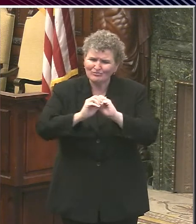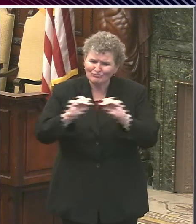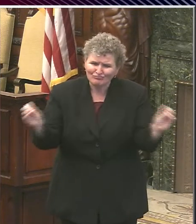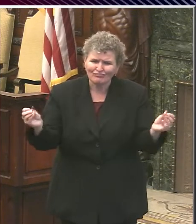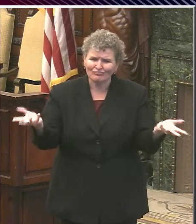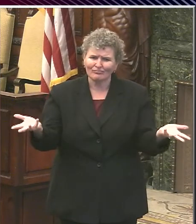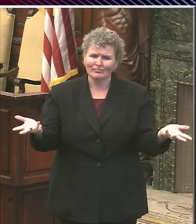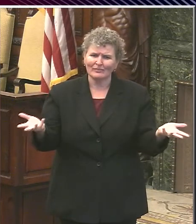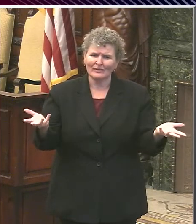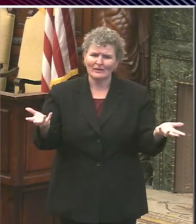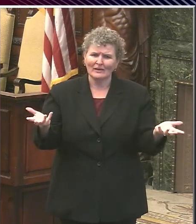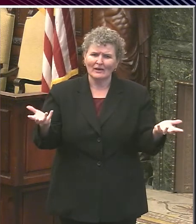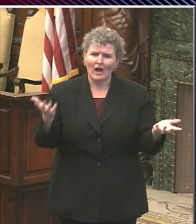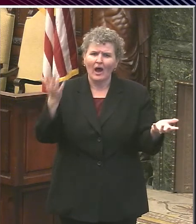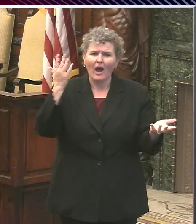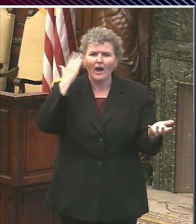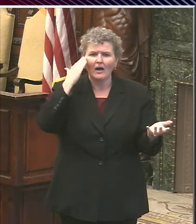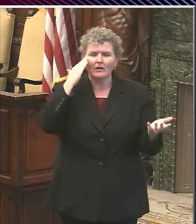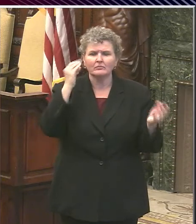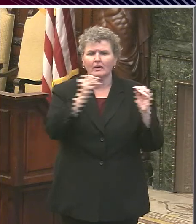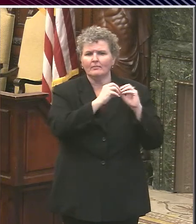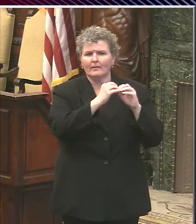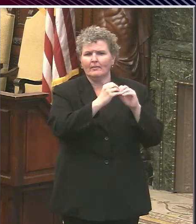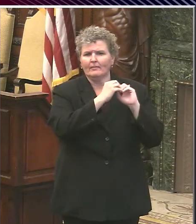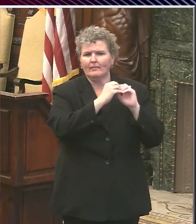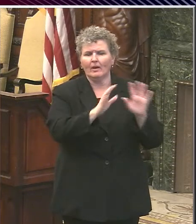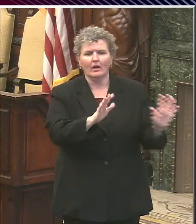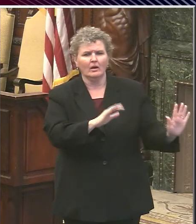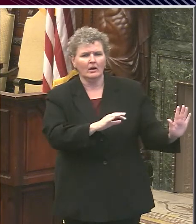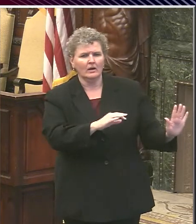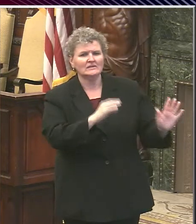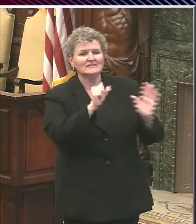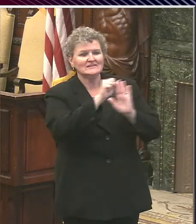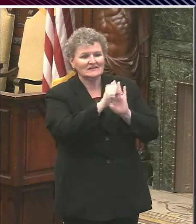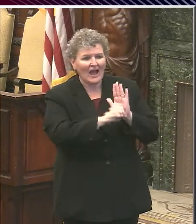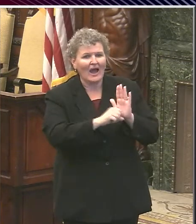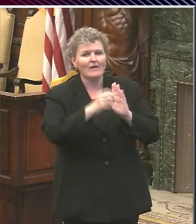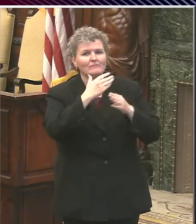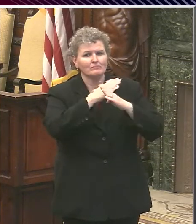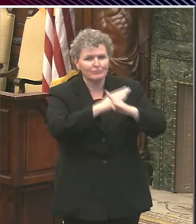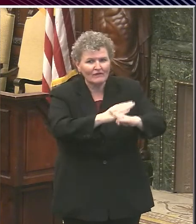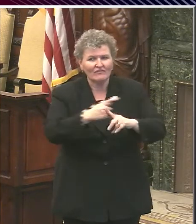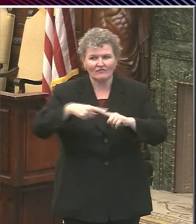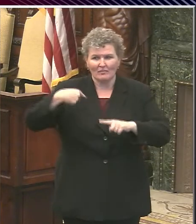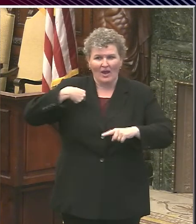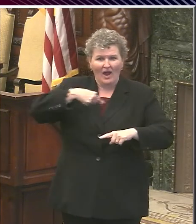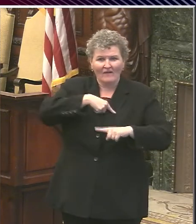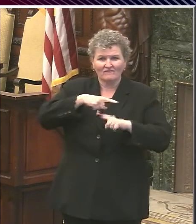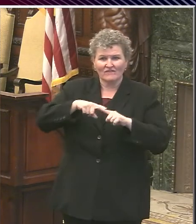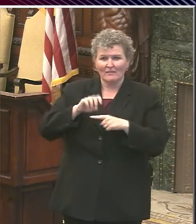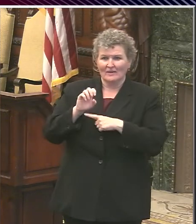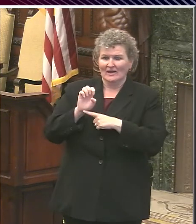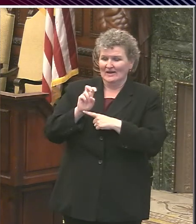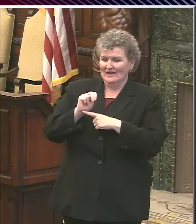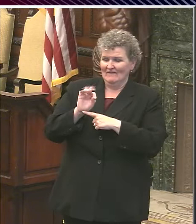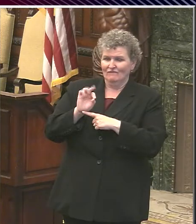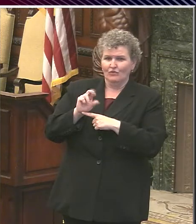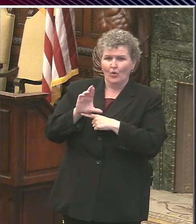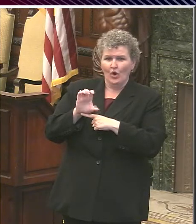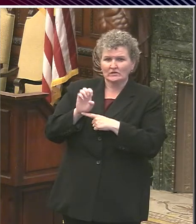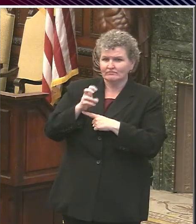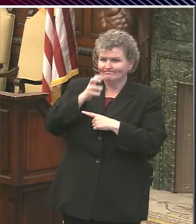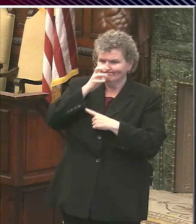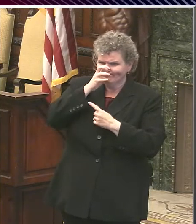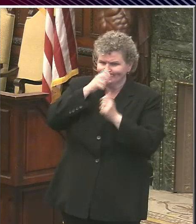jump. The state has the state has kept us from enforcing gun laws more strictly for Philadelphia than any other part of the